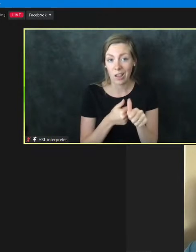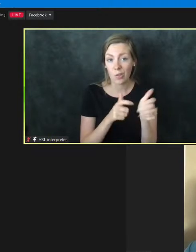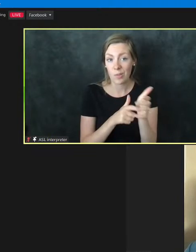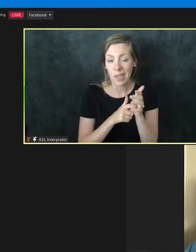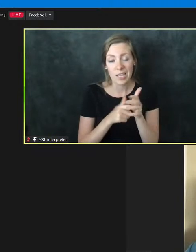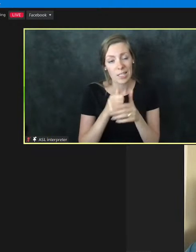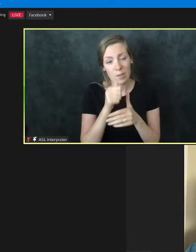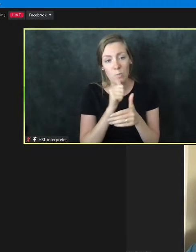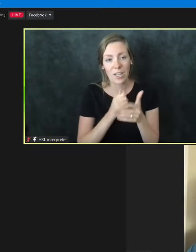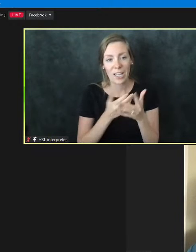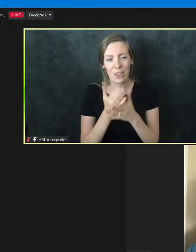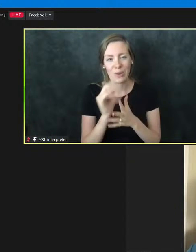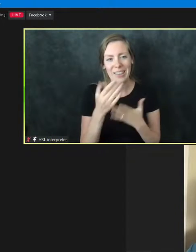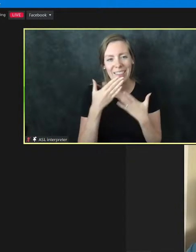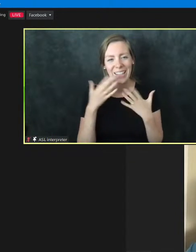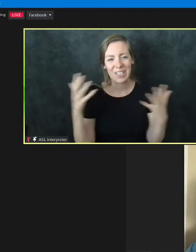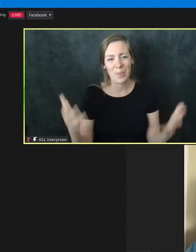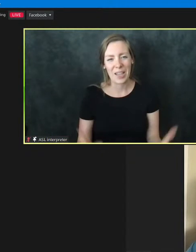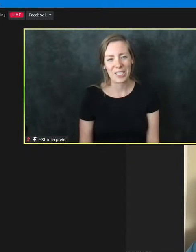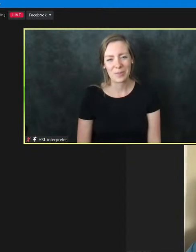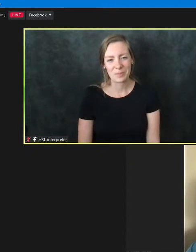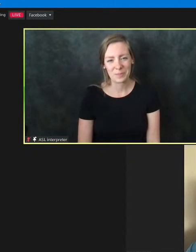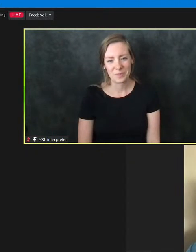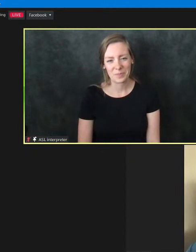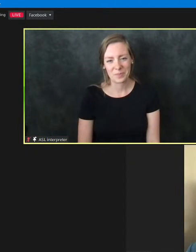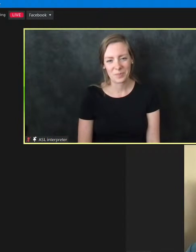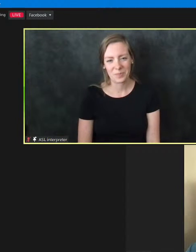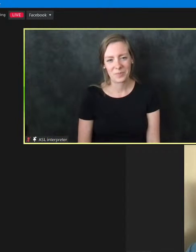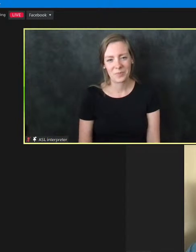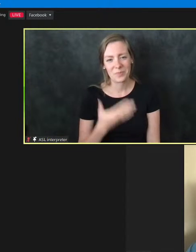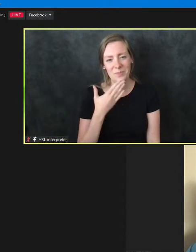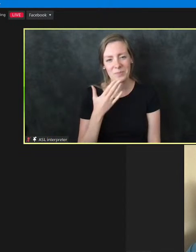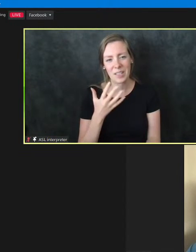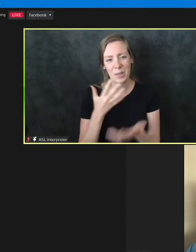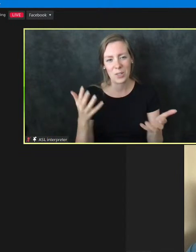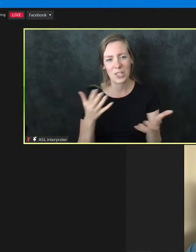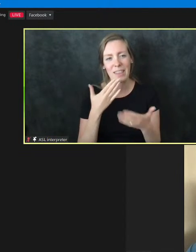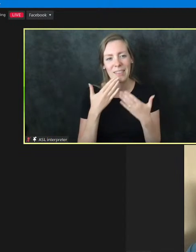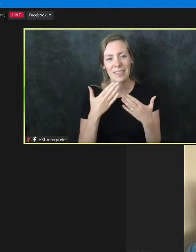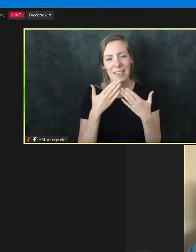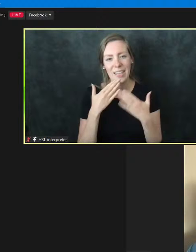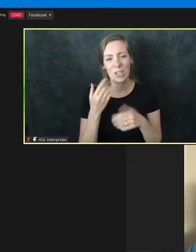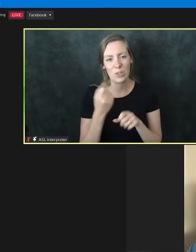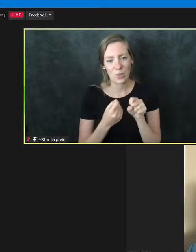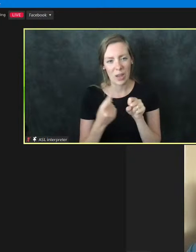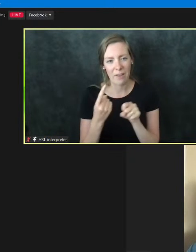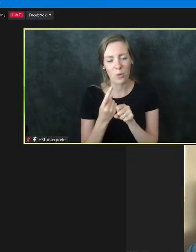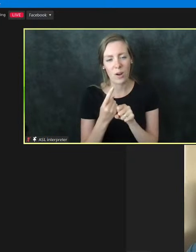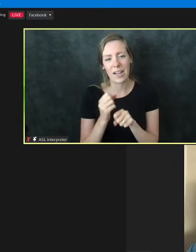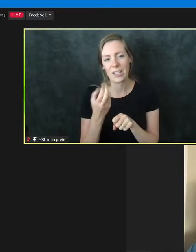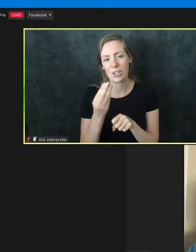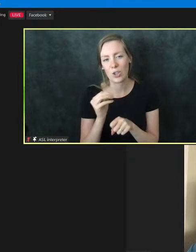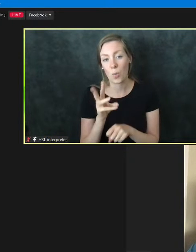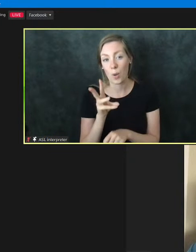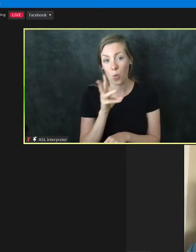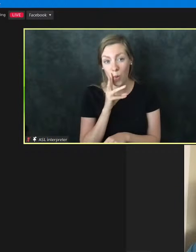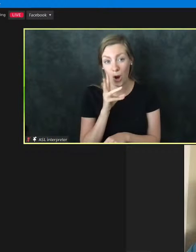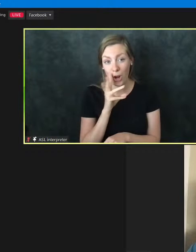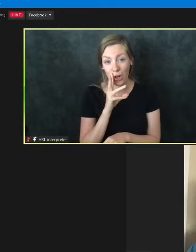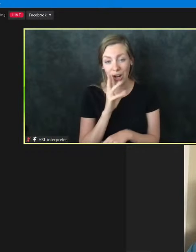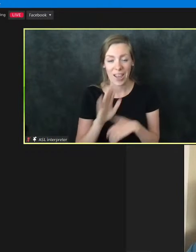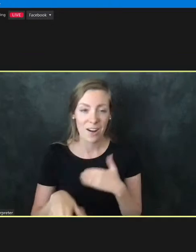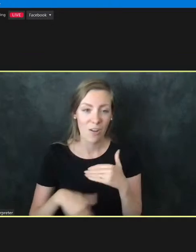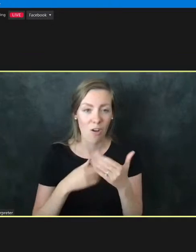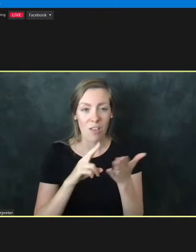get sigan, through this. So thank you. sigan siguiendo los mandatos. I appreciate that. And thank you to Gracias, Dan, y gracias for a all the great work, as well as todos